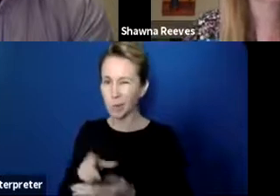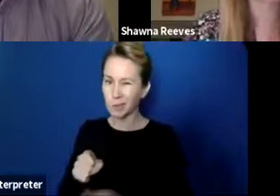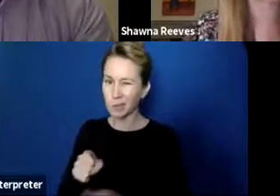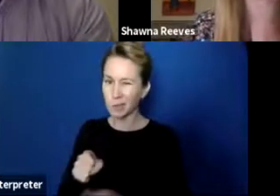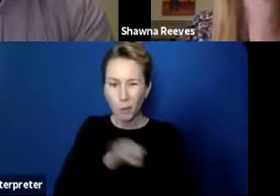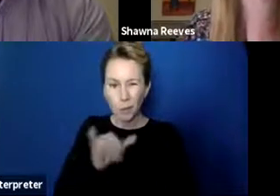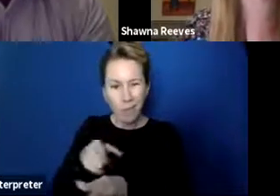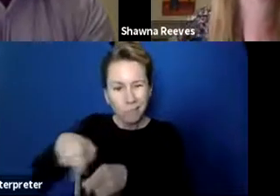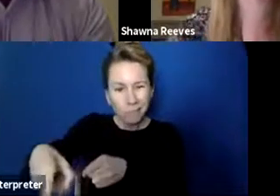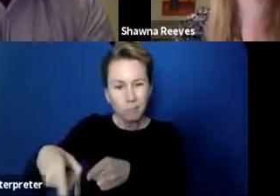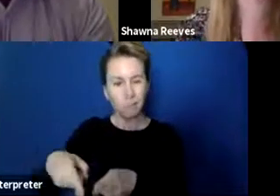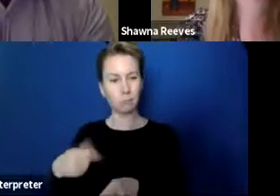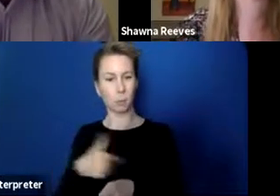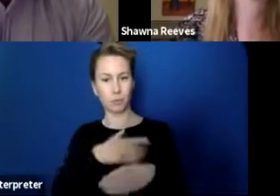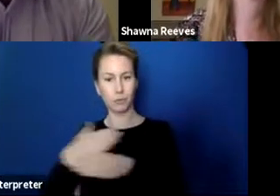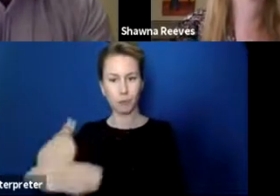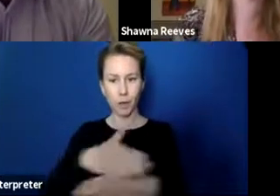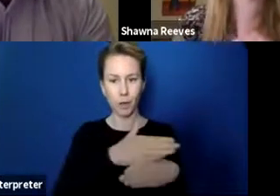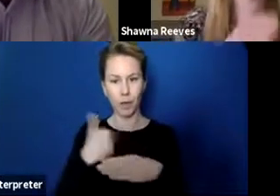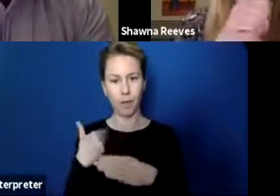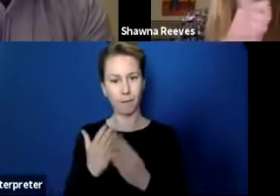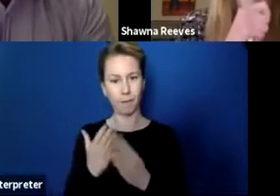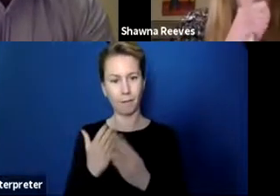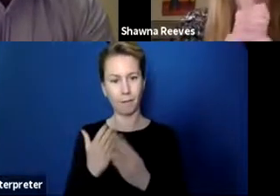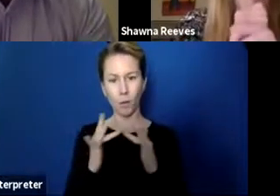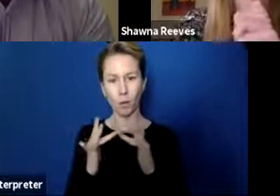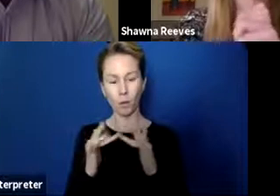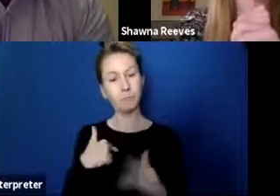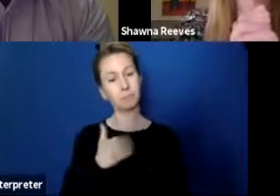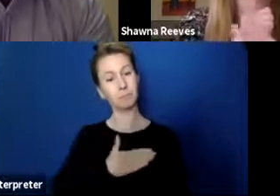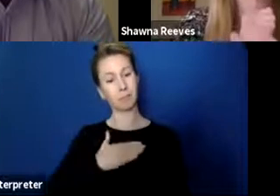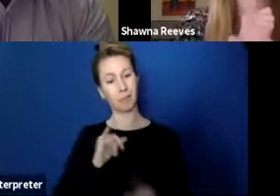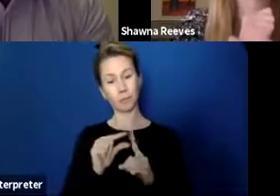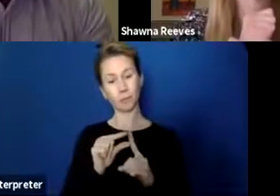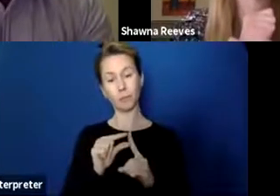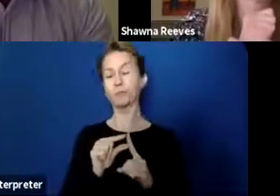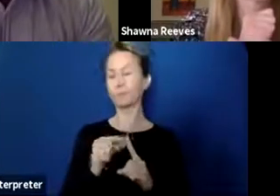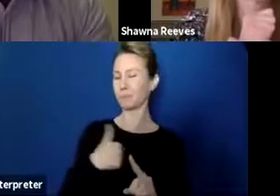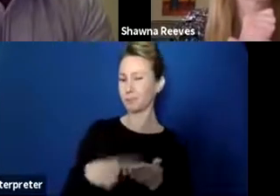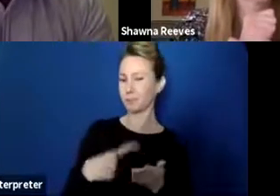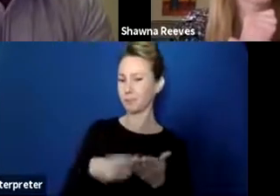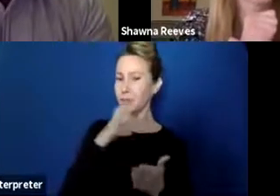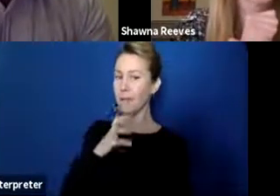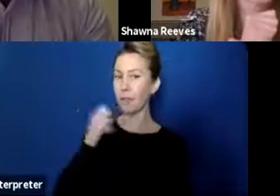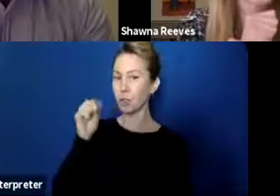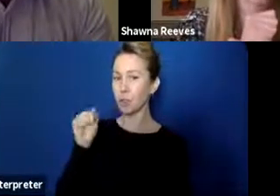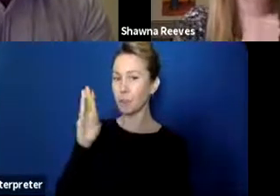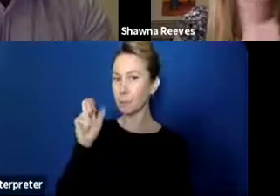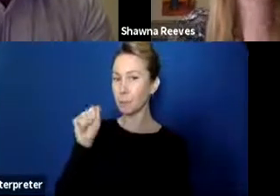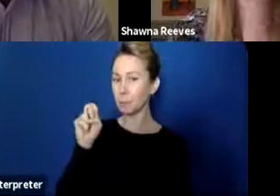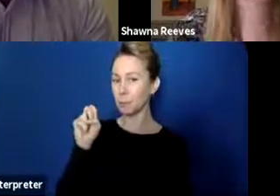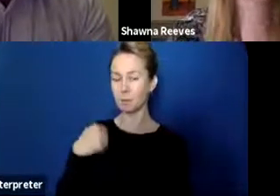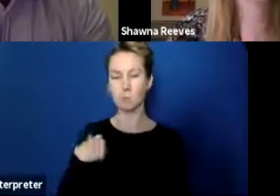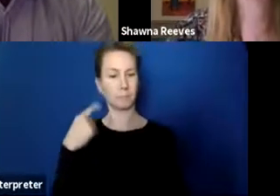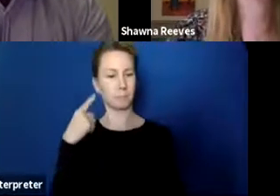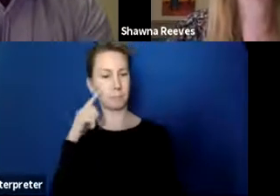justice coalitions that are popping up across the country that are coming together to see how some areas are doing things really well and some areas